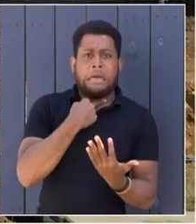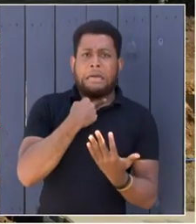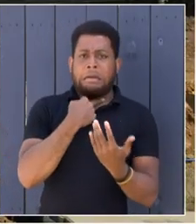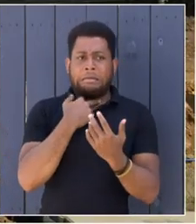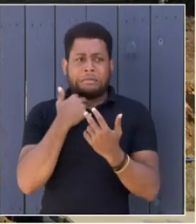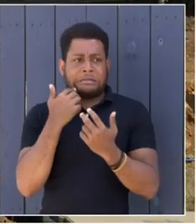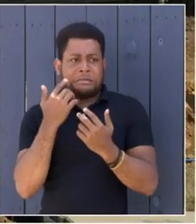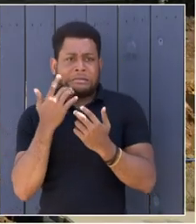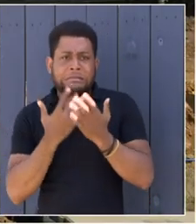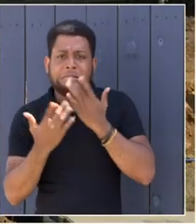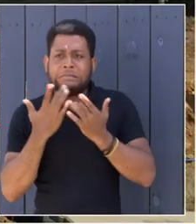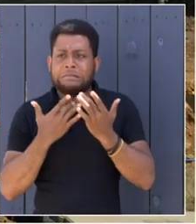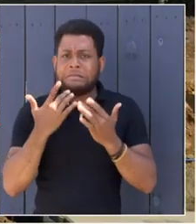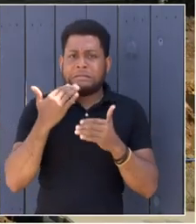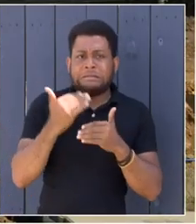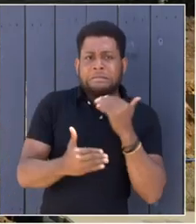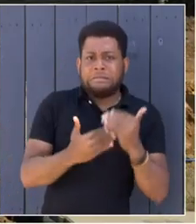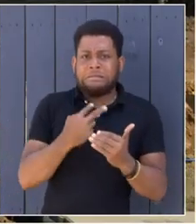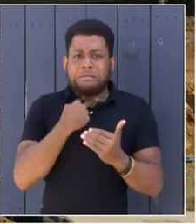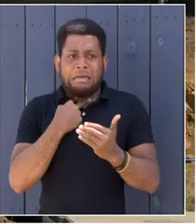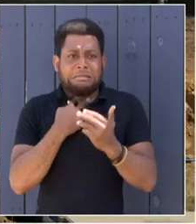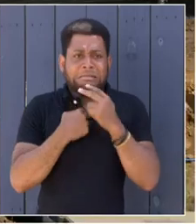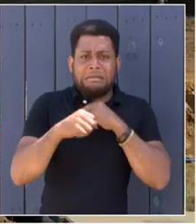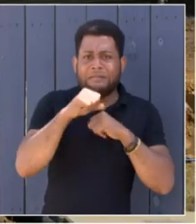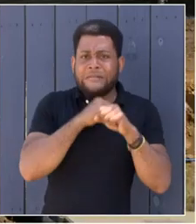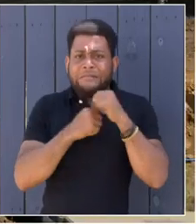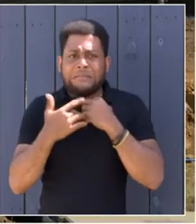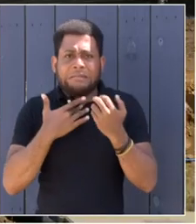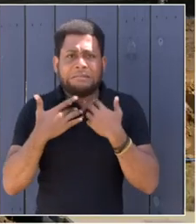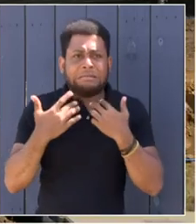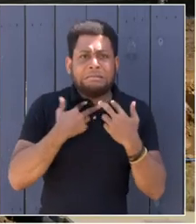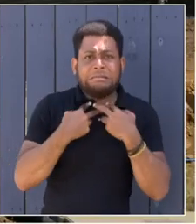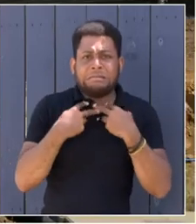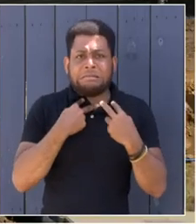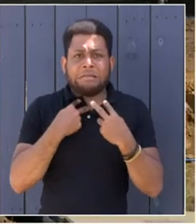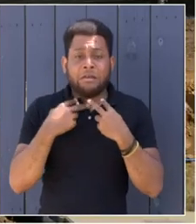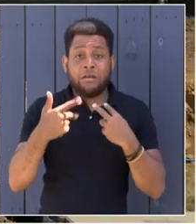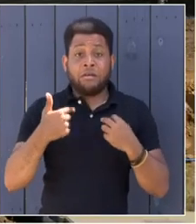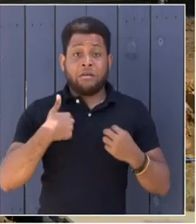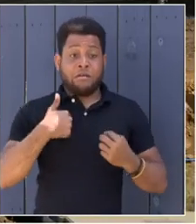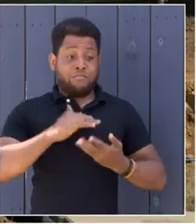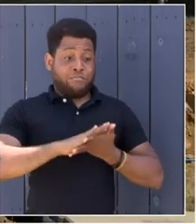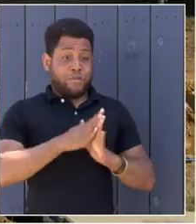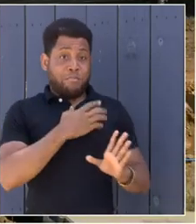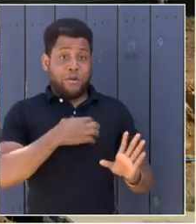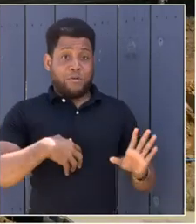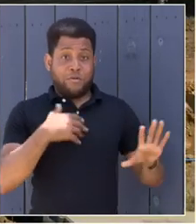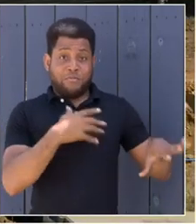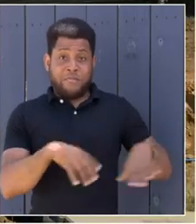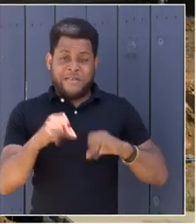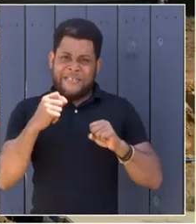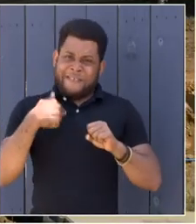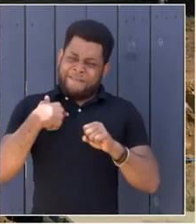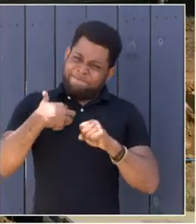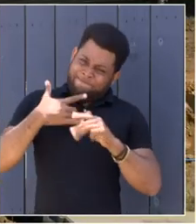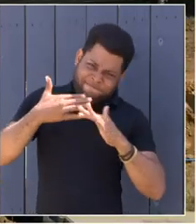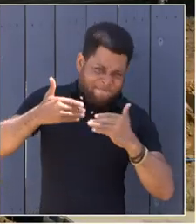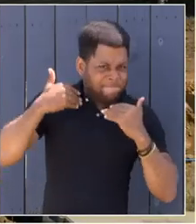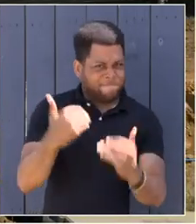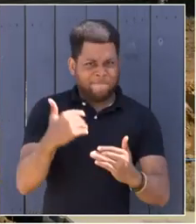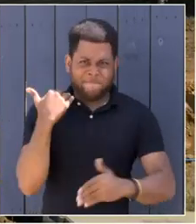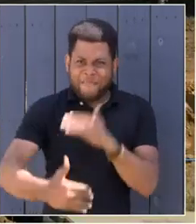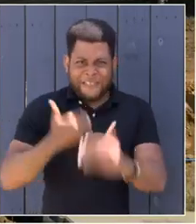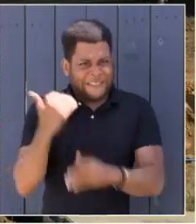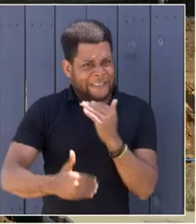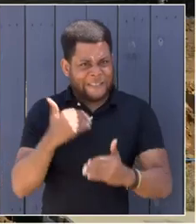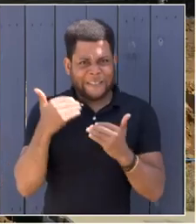I became mayor, and we worked really hard to unstick them. Skyland will be like the poster